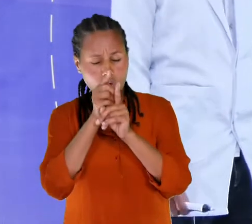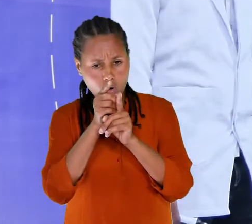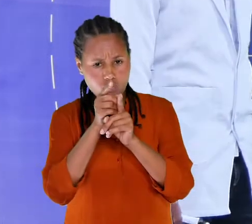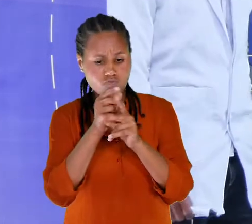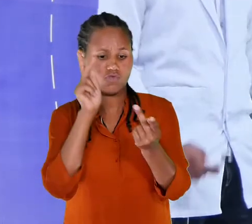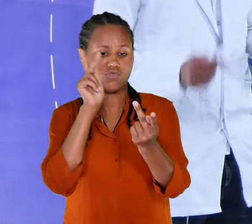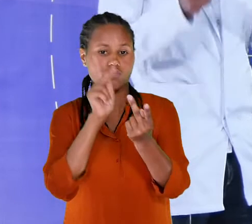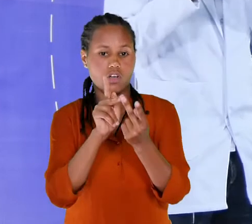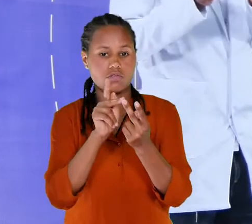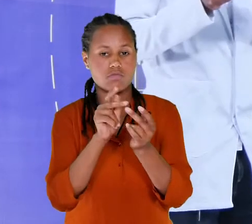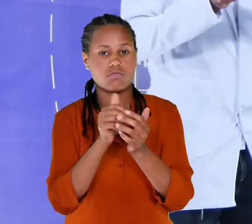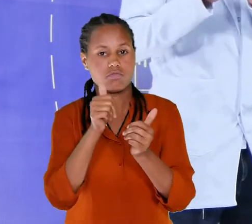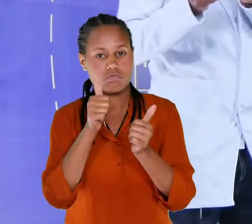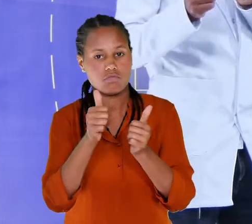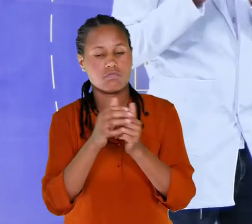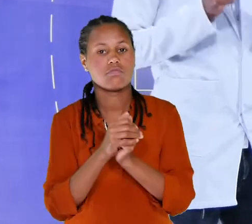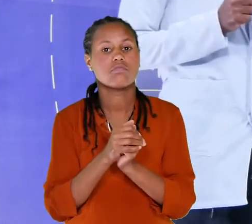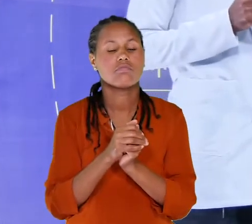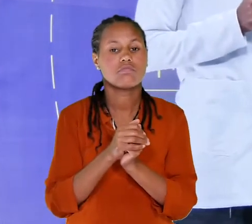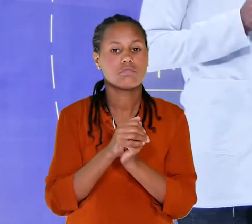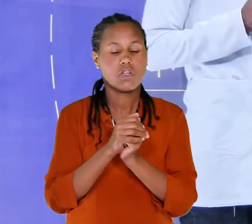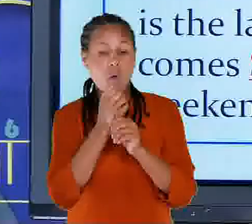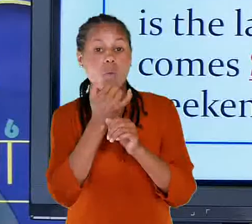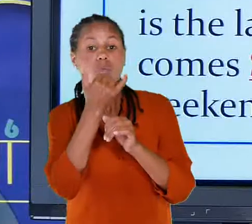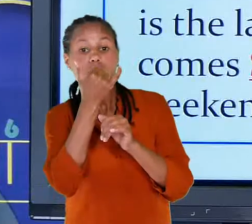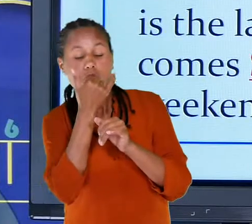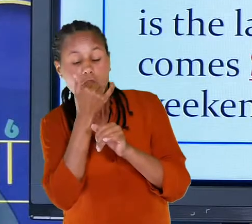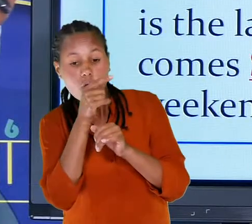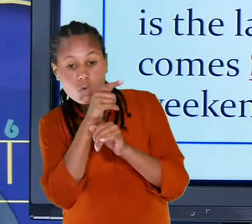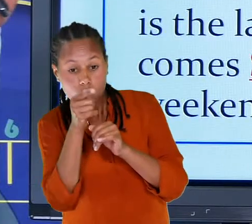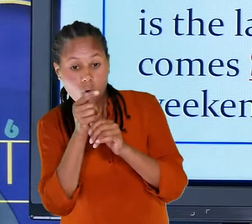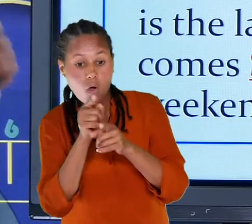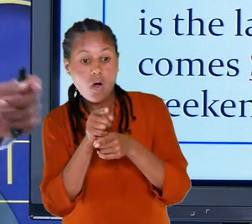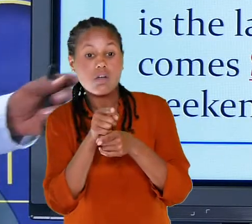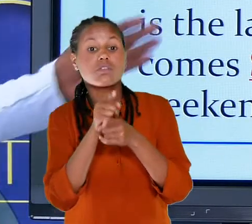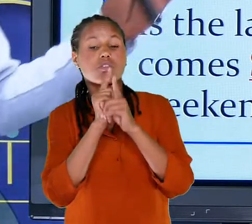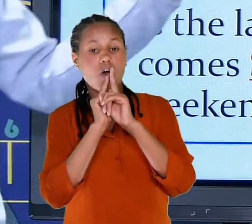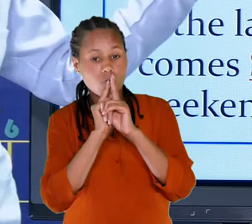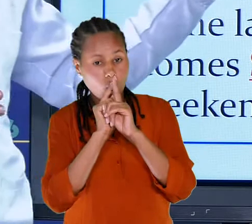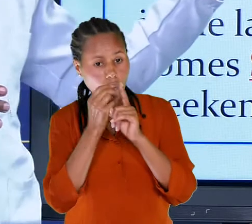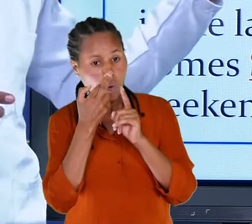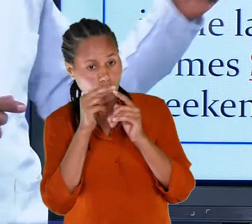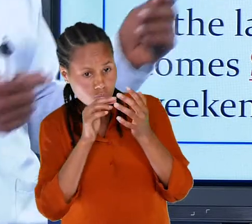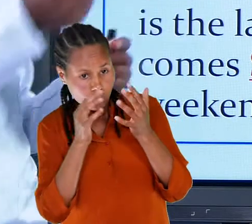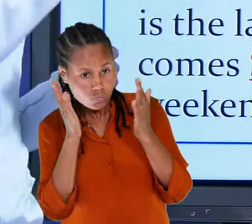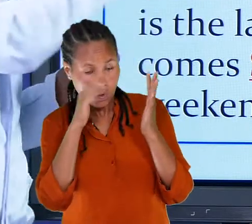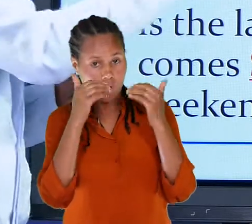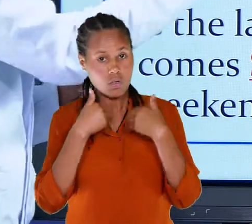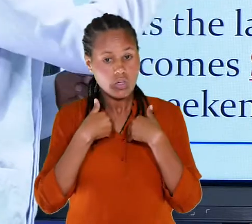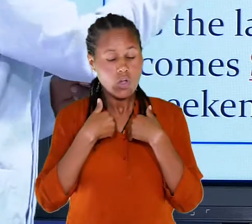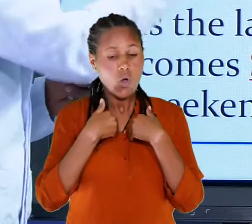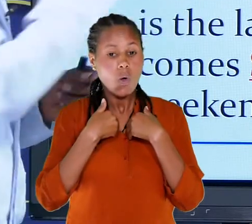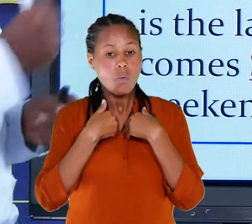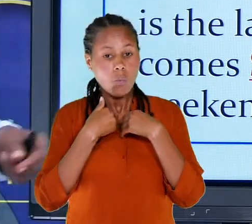fantastic. If there is certain mistakes, or if there is certain problem, please